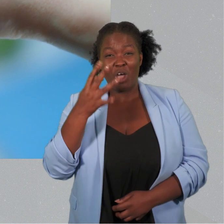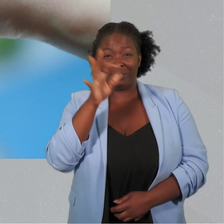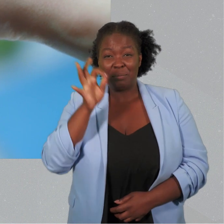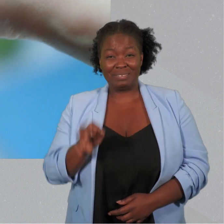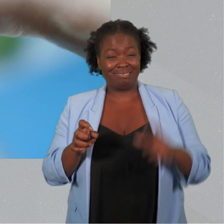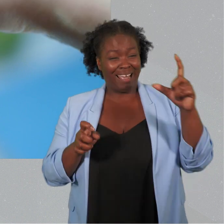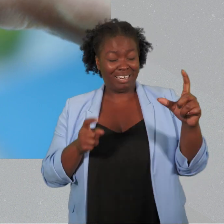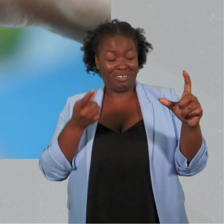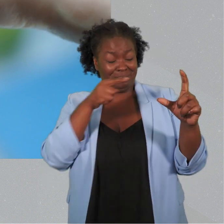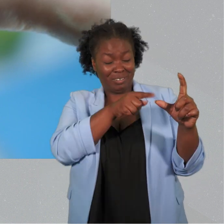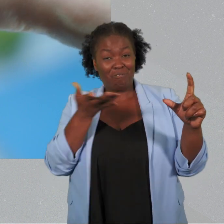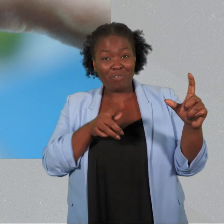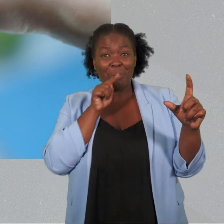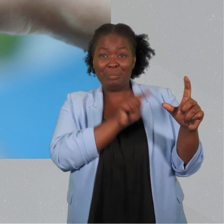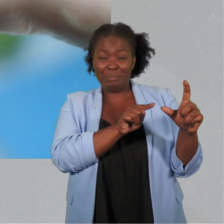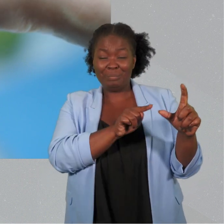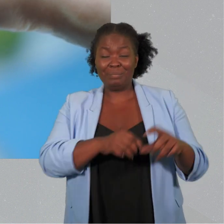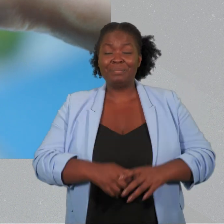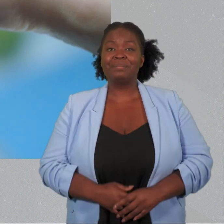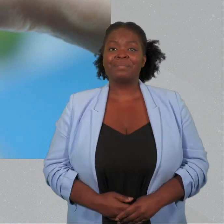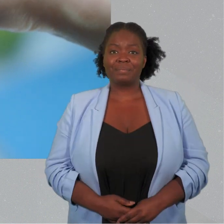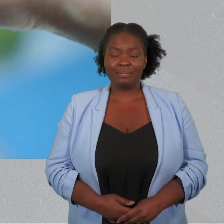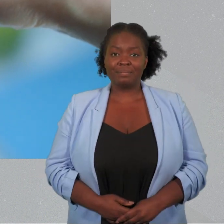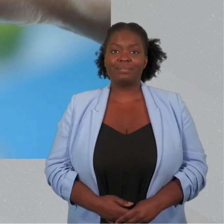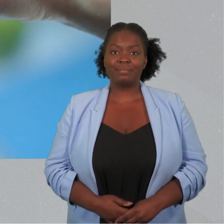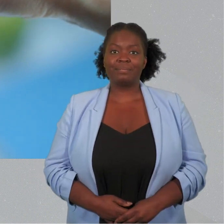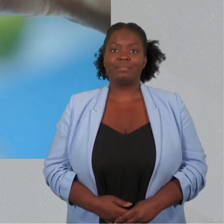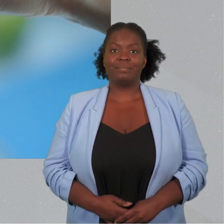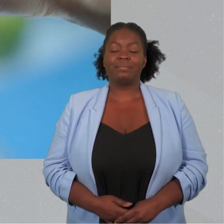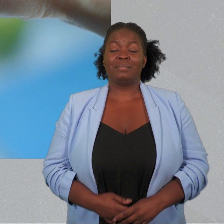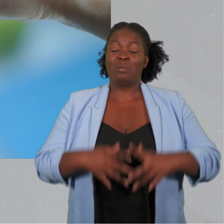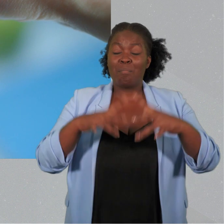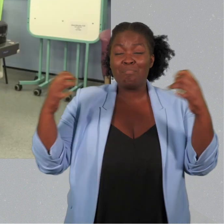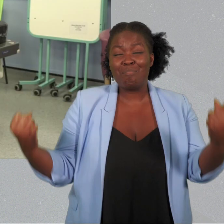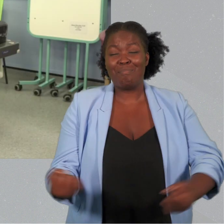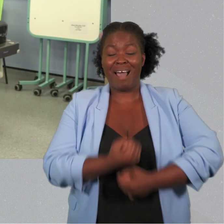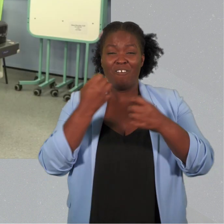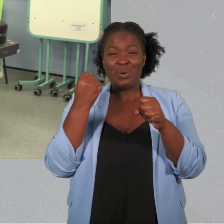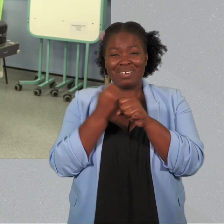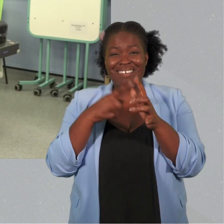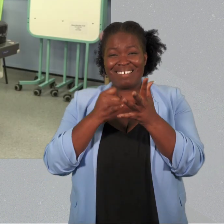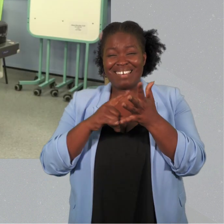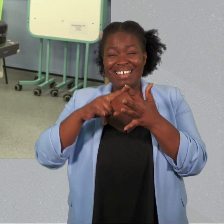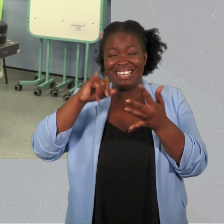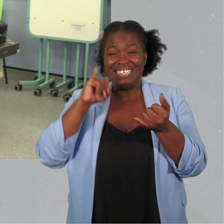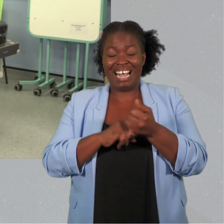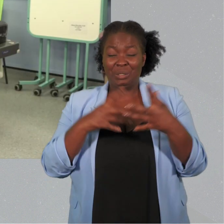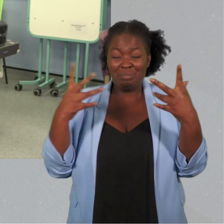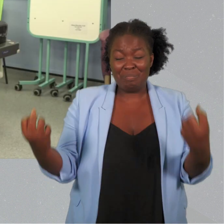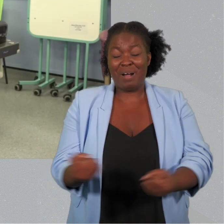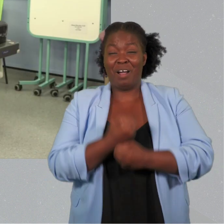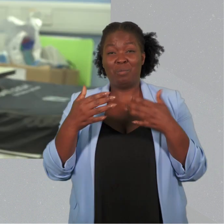carbon footprint related to the delivery of care. Powerful greenhouse gases, 1500 to 3000 times more